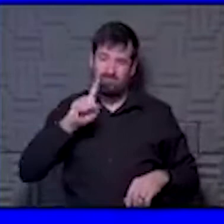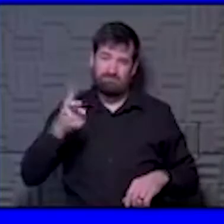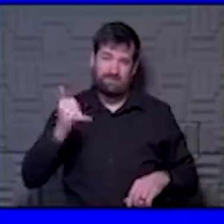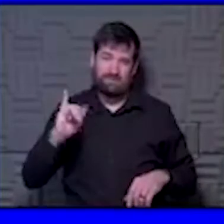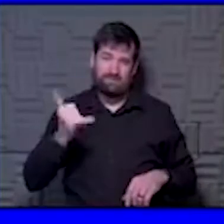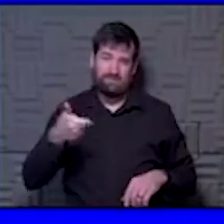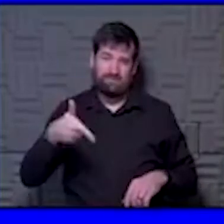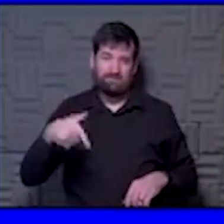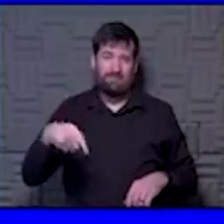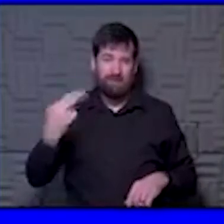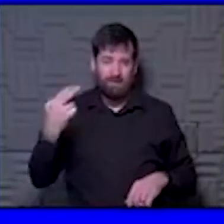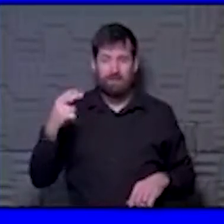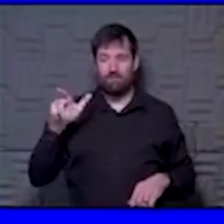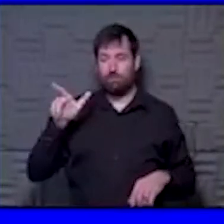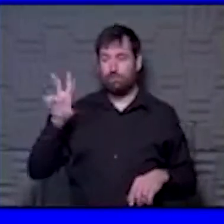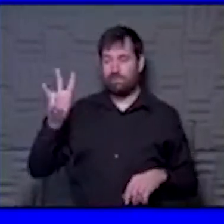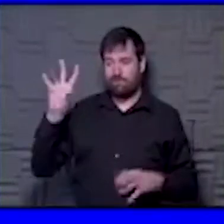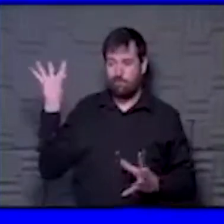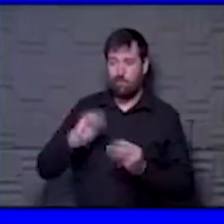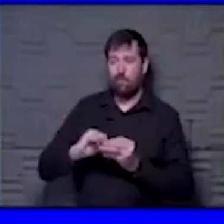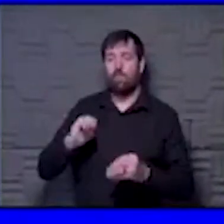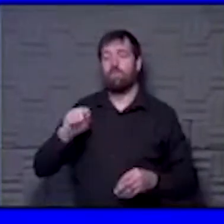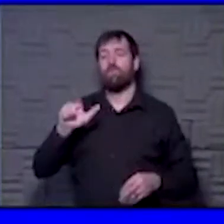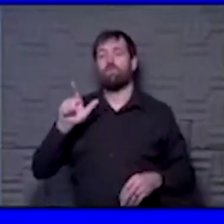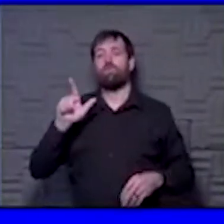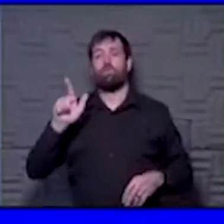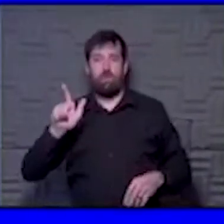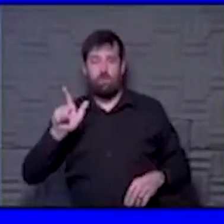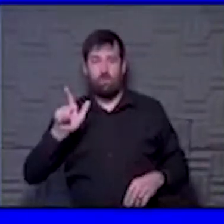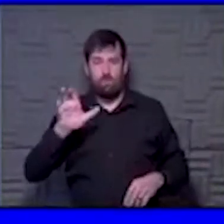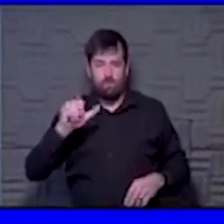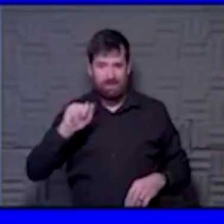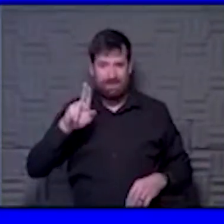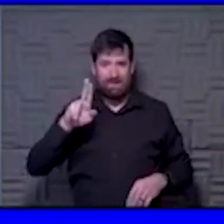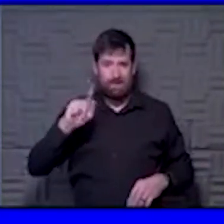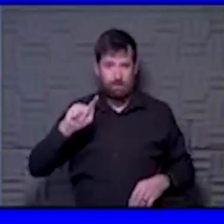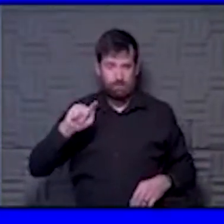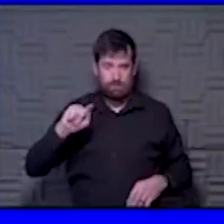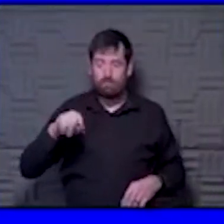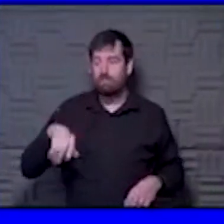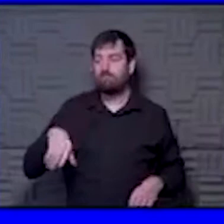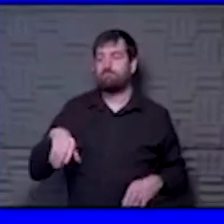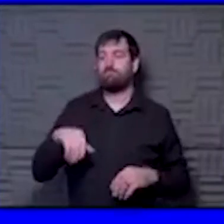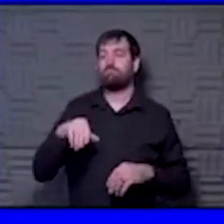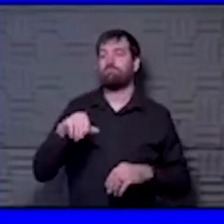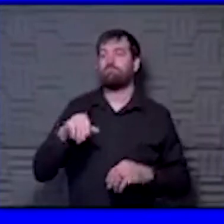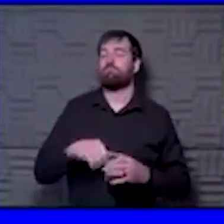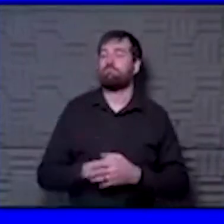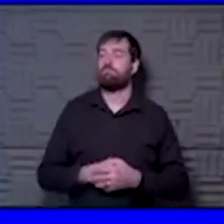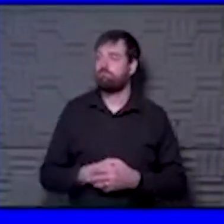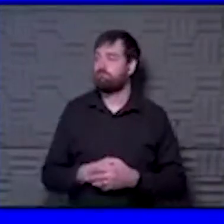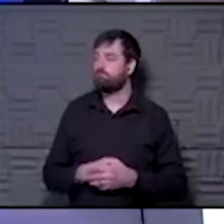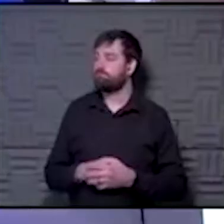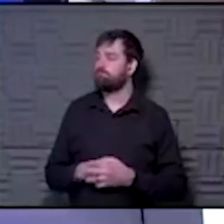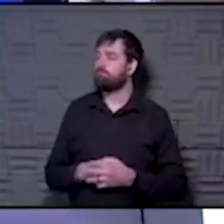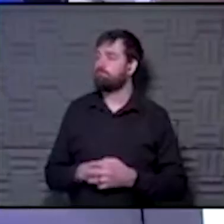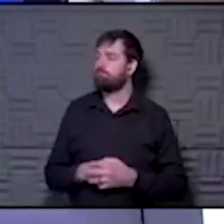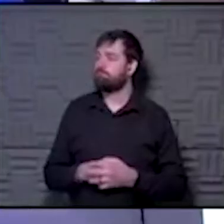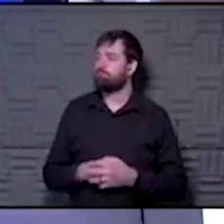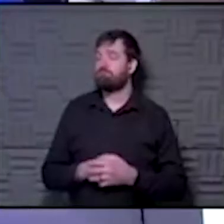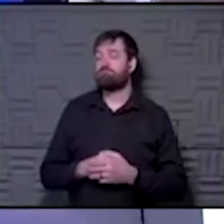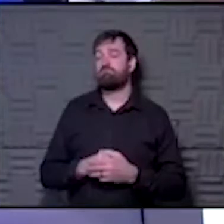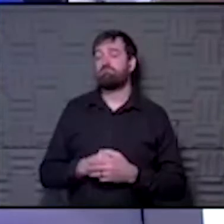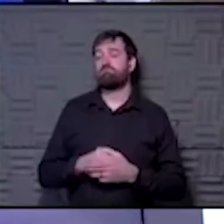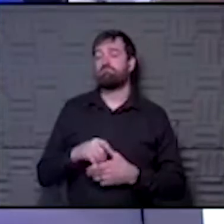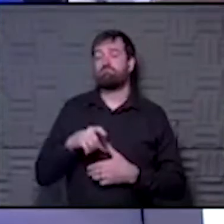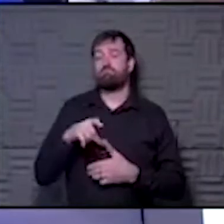27 total patients with 21 active and 6 in that recovery period. So that's still a good proportion of their patients as well. I think you have to look